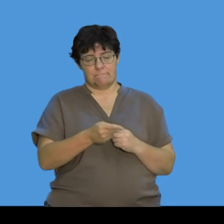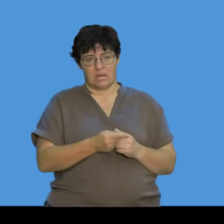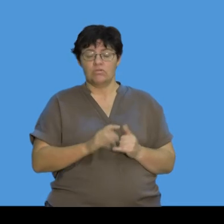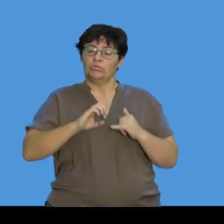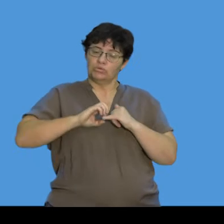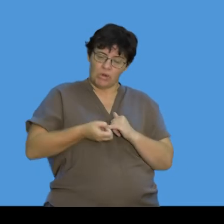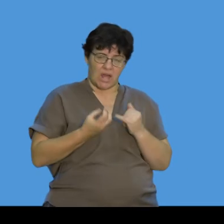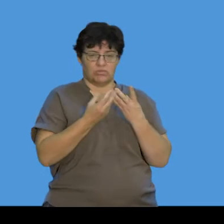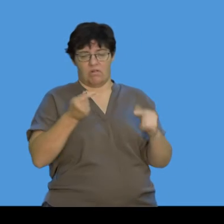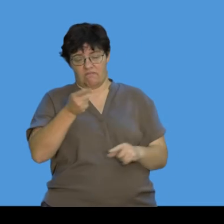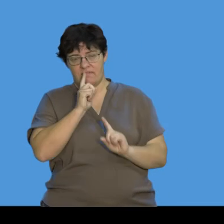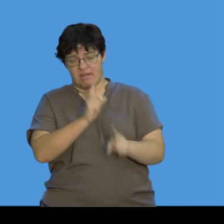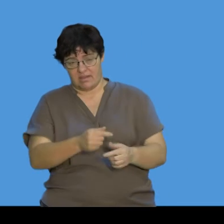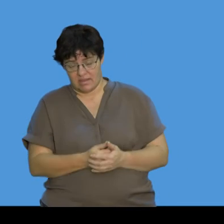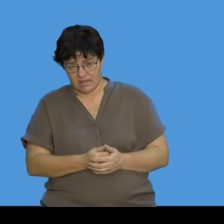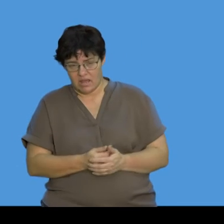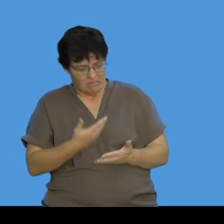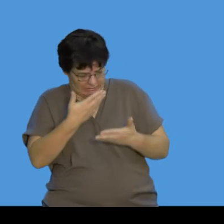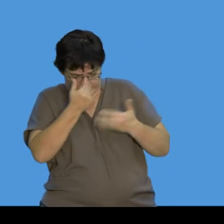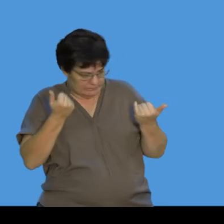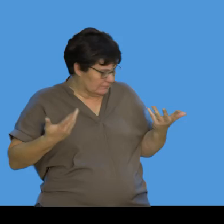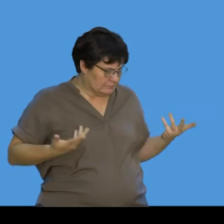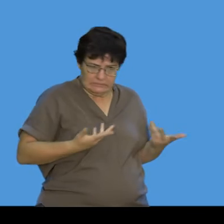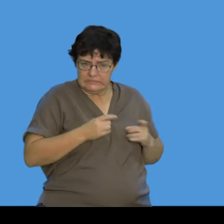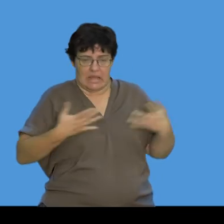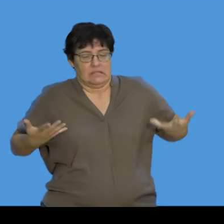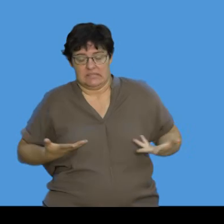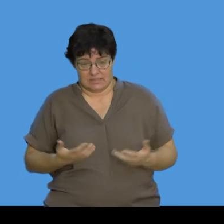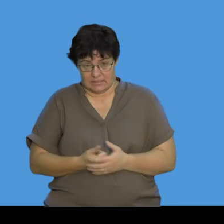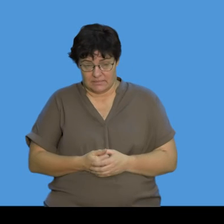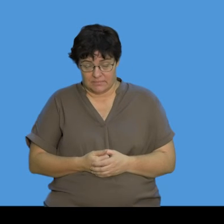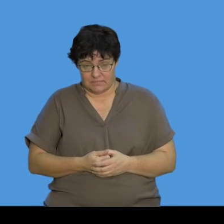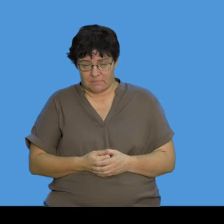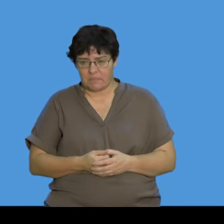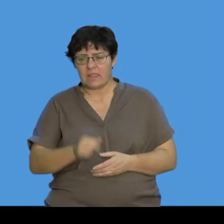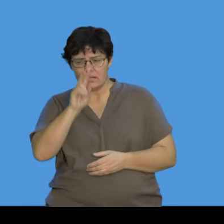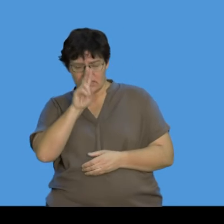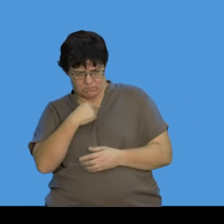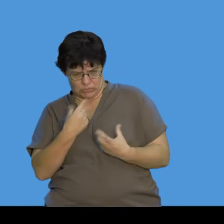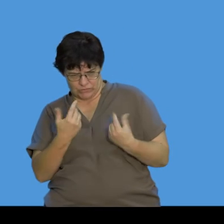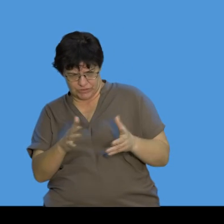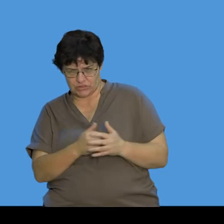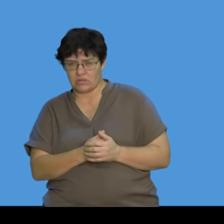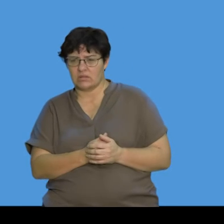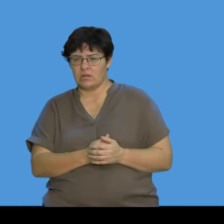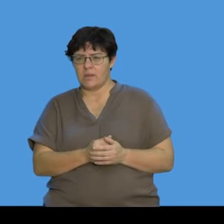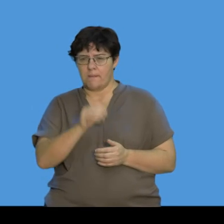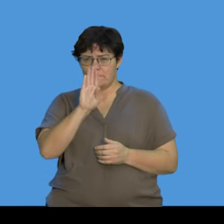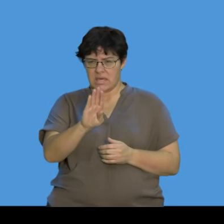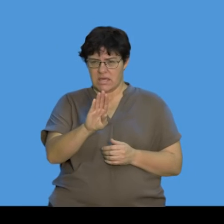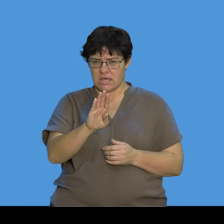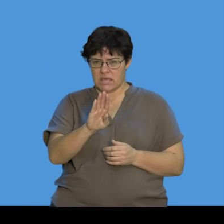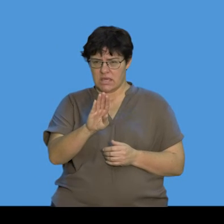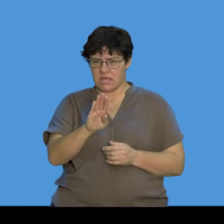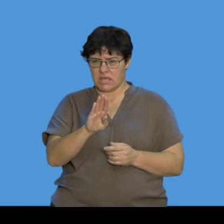yourself to try and solve this if you don't even know where to start, right? Let's try and see whether that's what I did. The angle